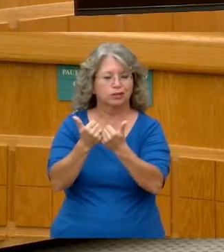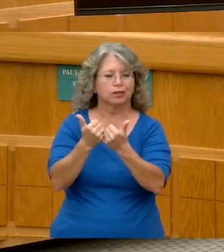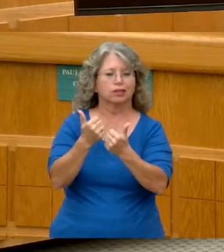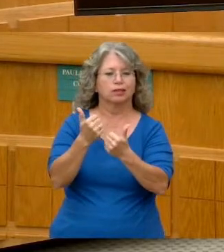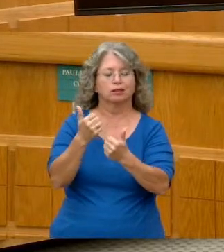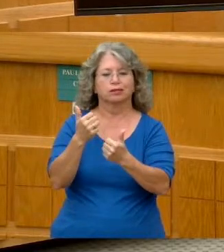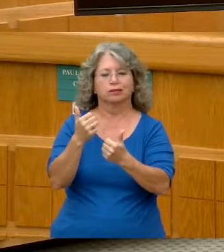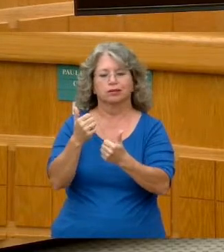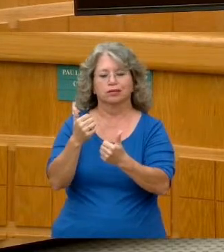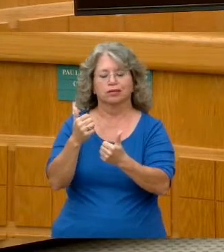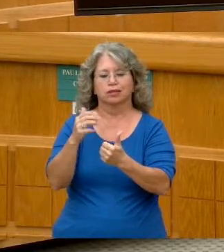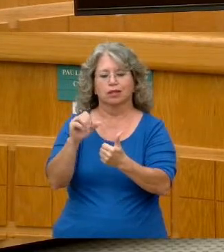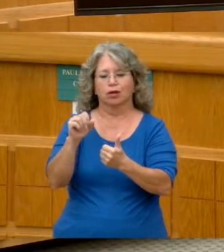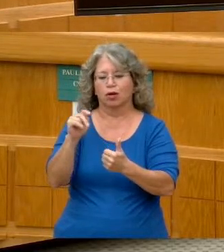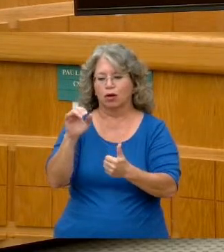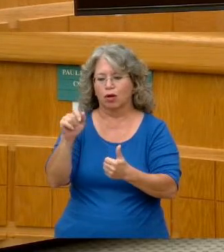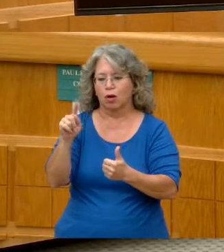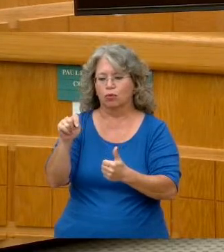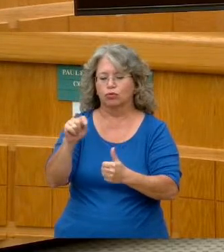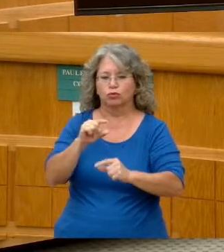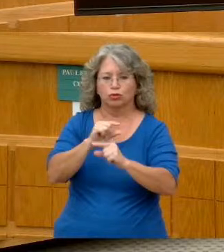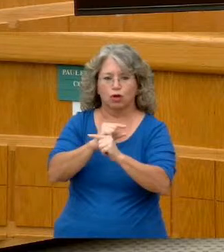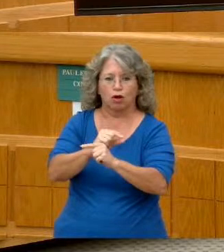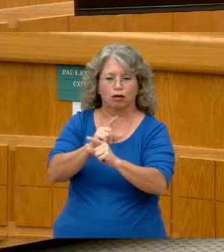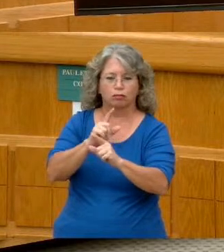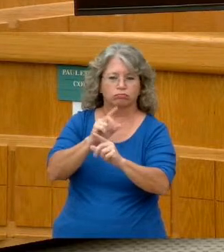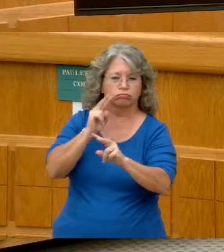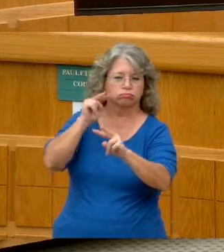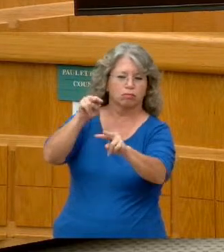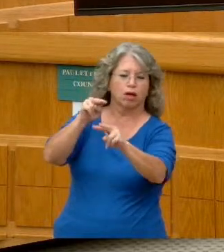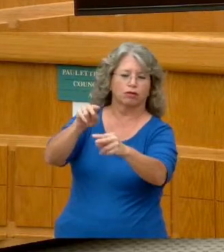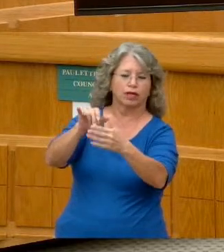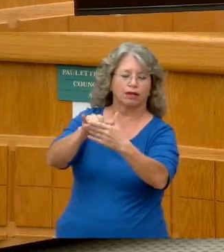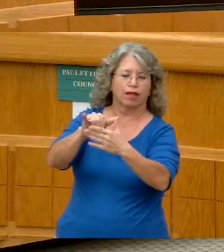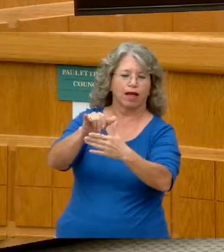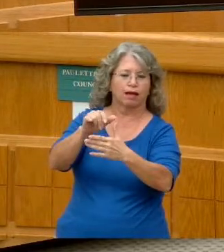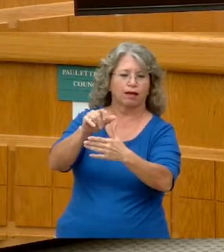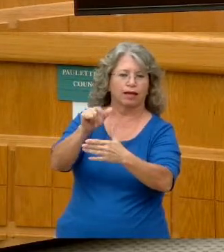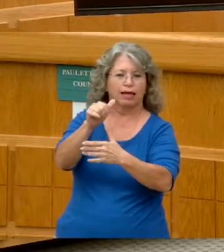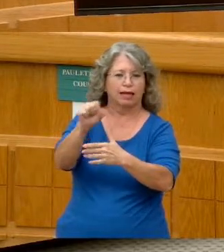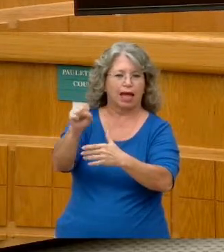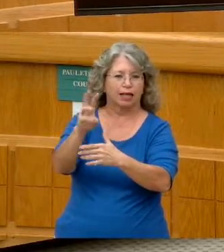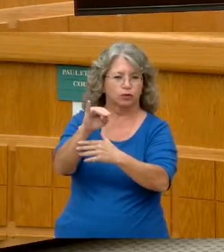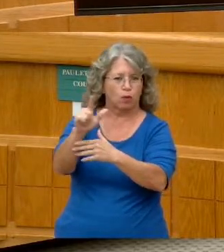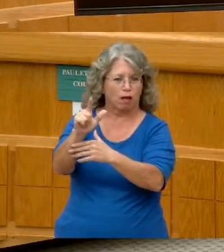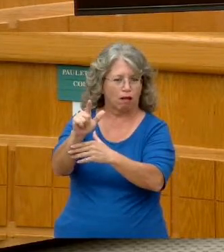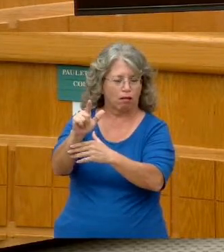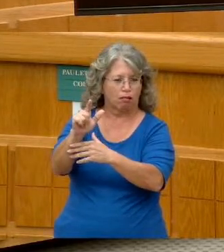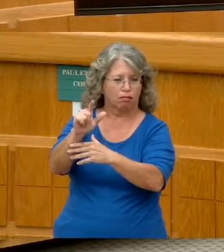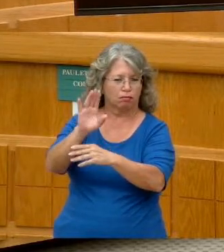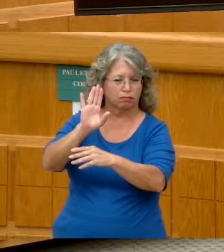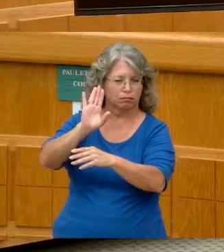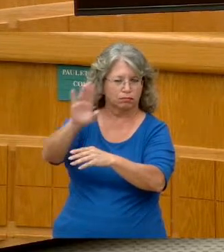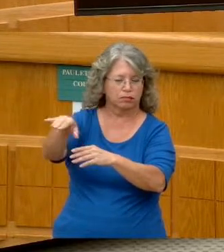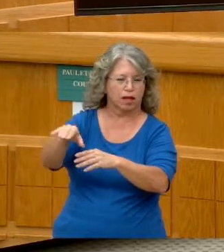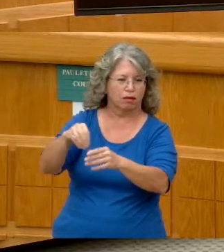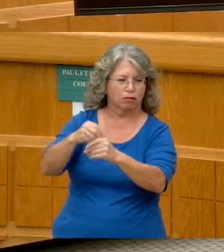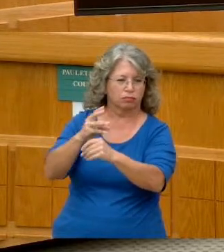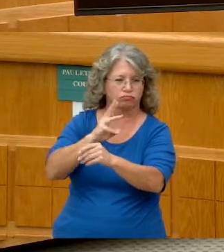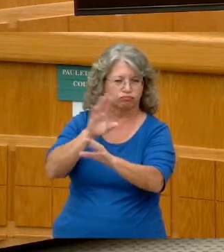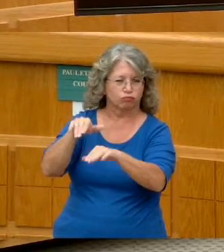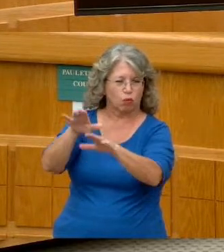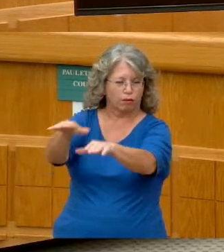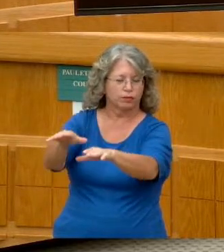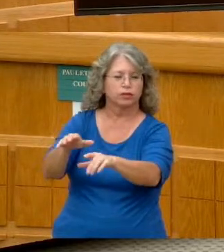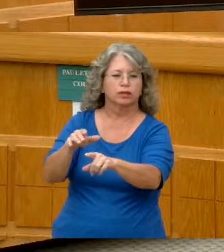that are monitoring that offshore gas well. And so I'll excuse myself once we get the briefing going